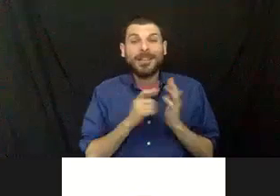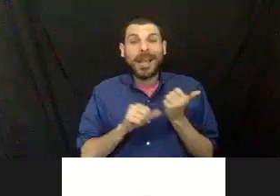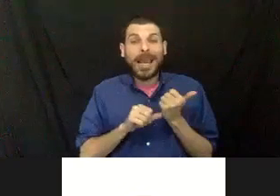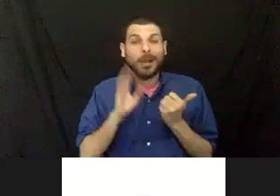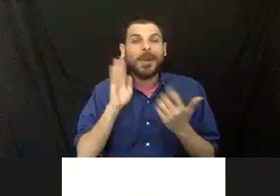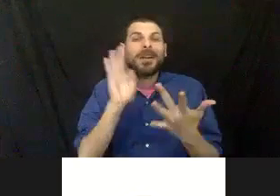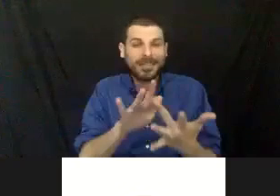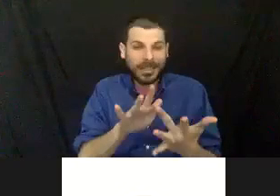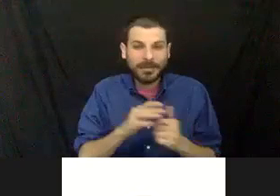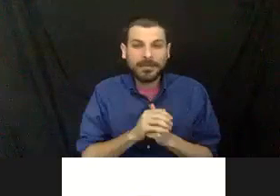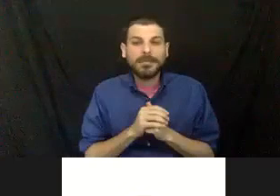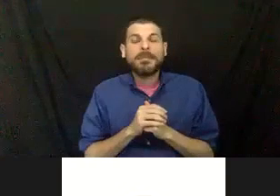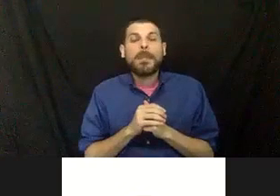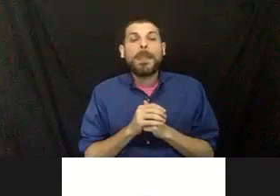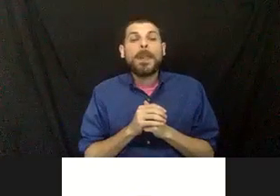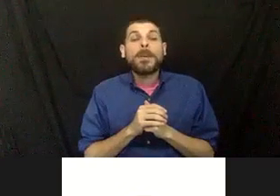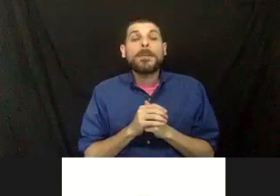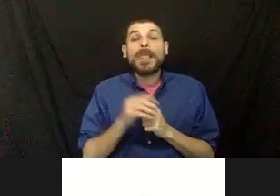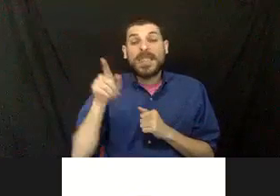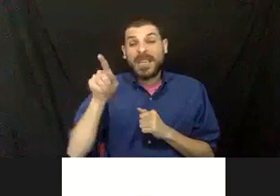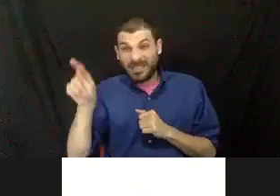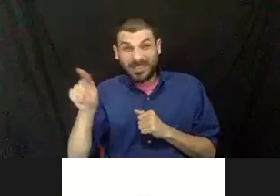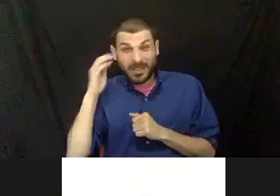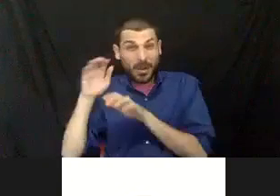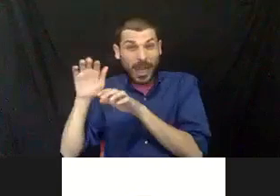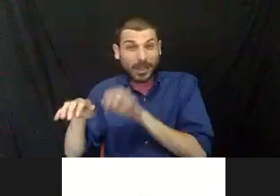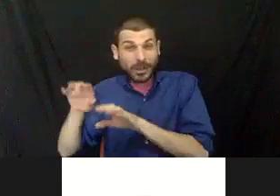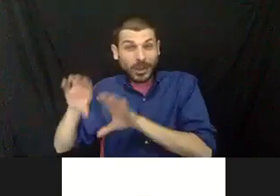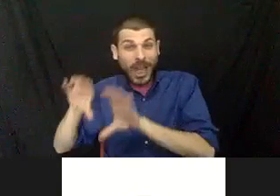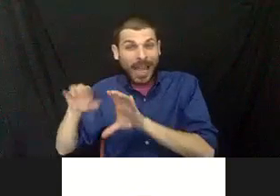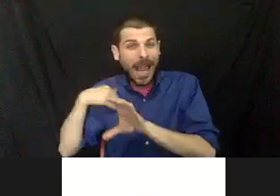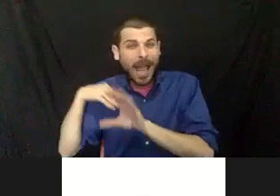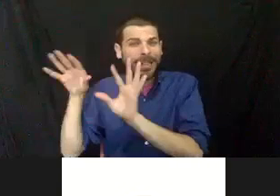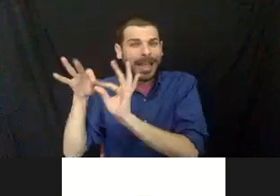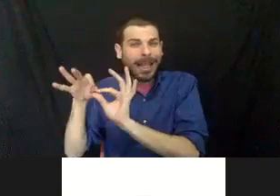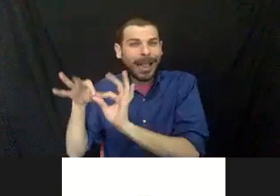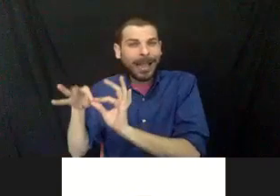Or you can use any of the links in the chat. Please make those resources